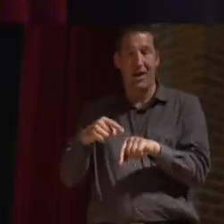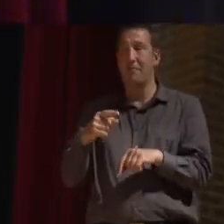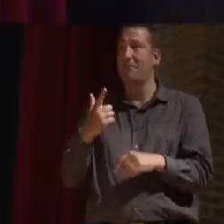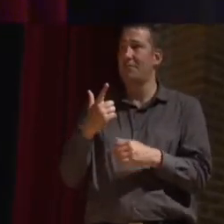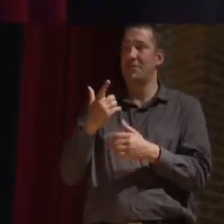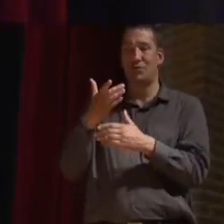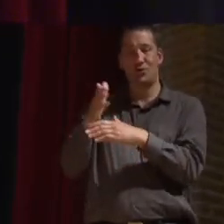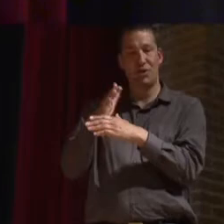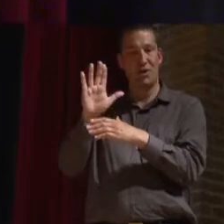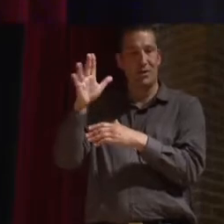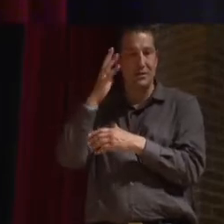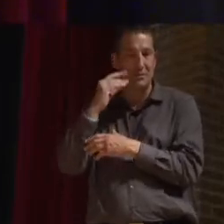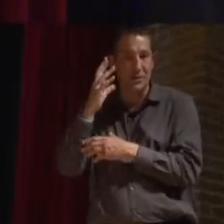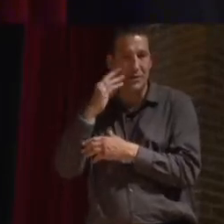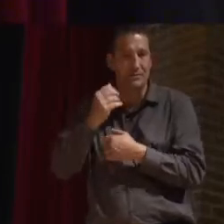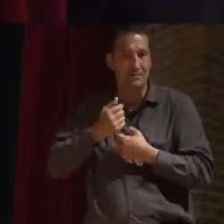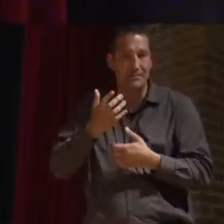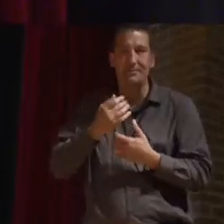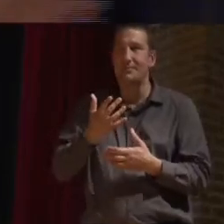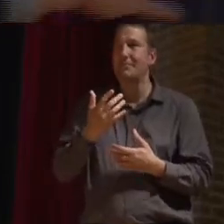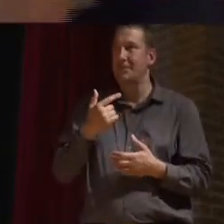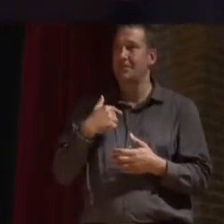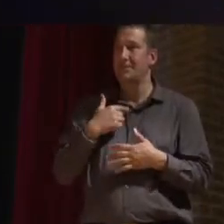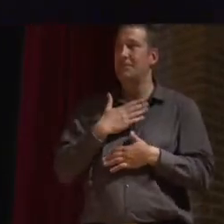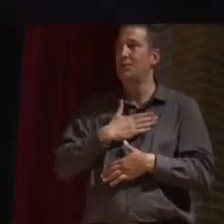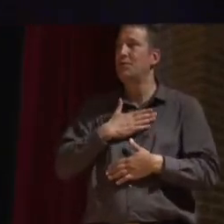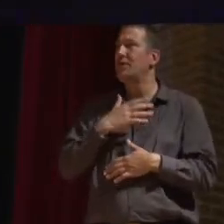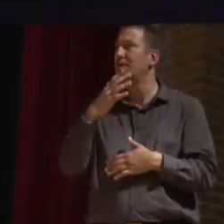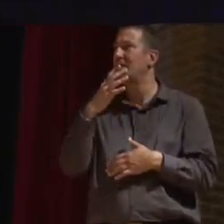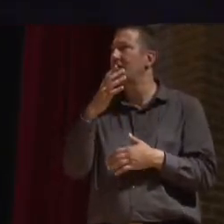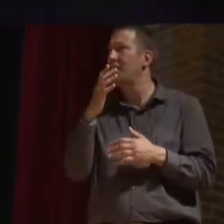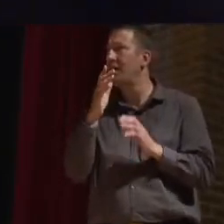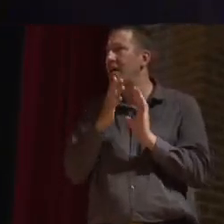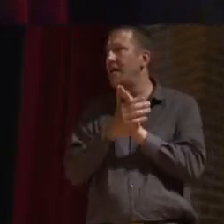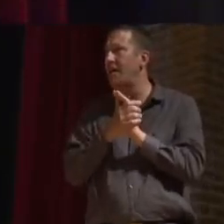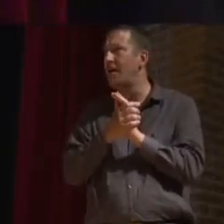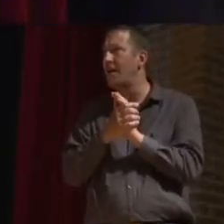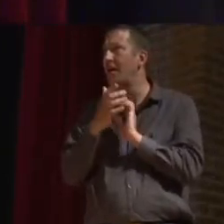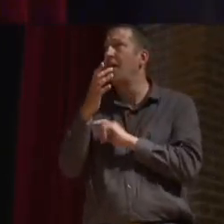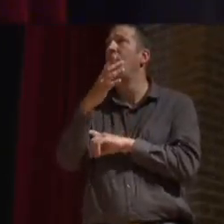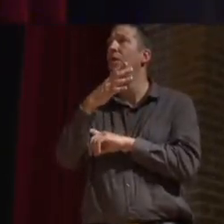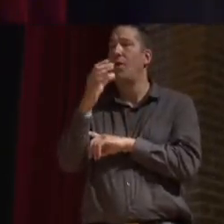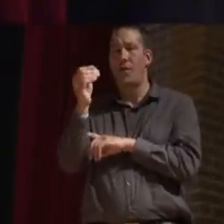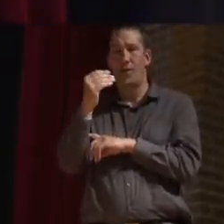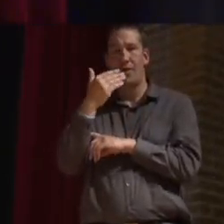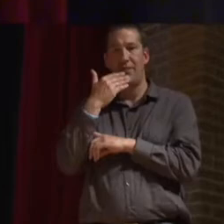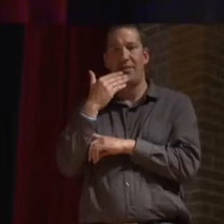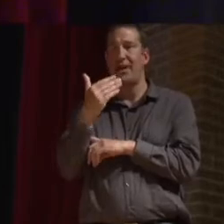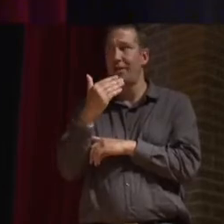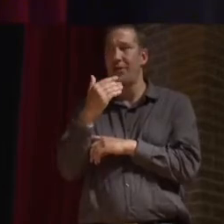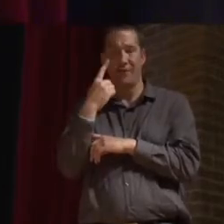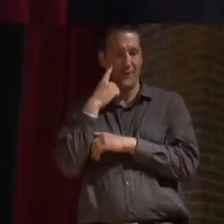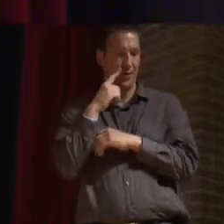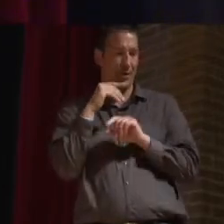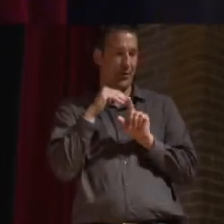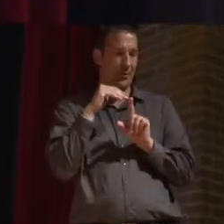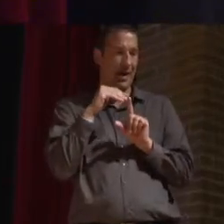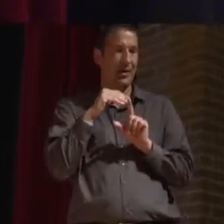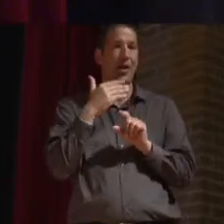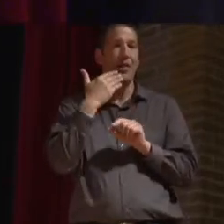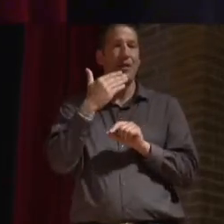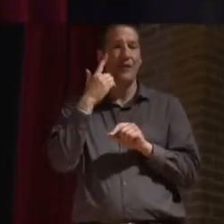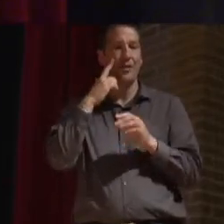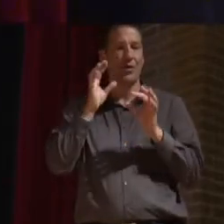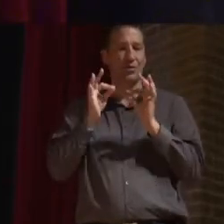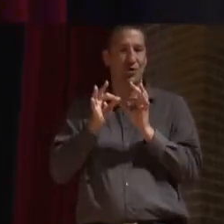appreciate it. And so with that, we will, oh, and yes, thank you, Mr. Gilbert, for that reminder. Thank you to our interpreters